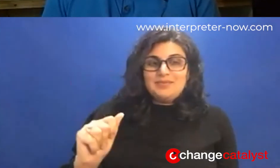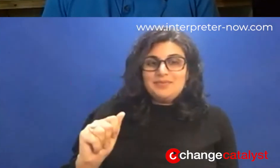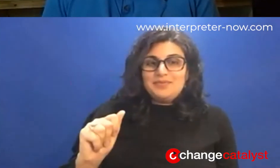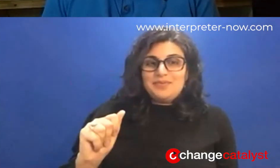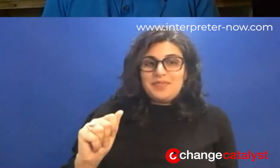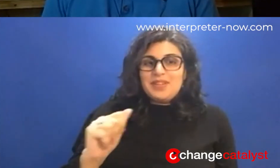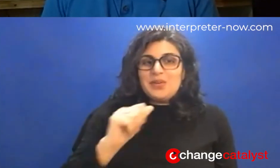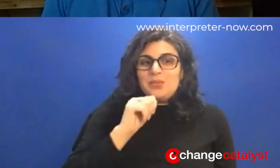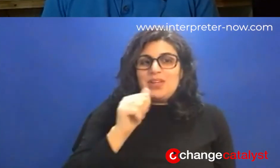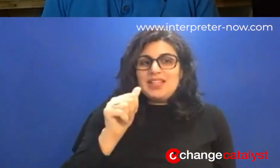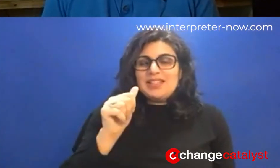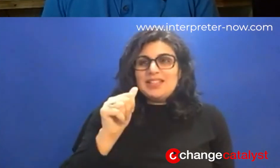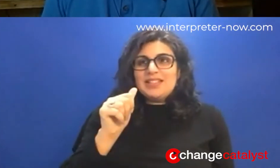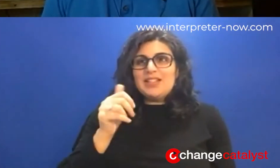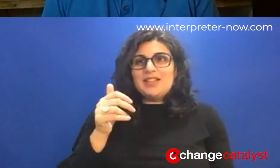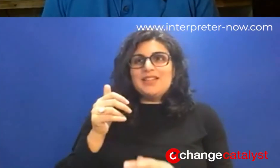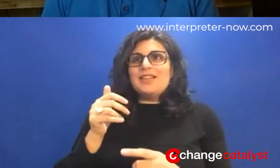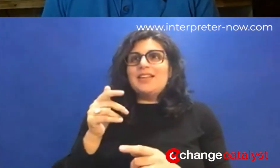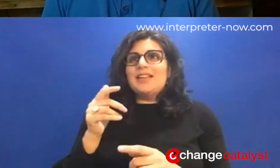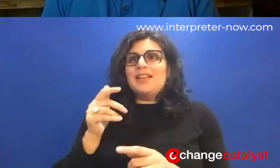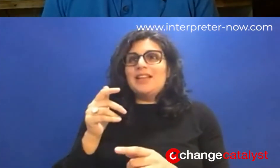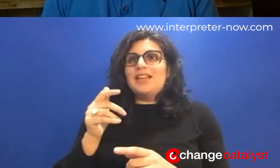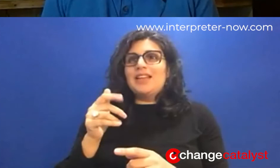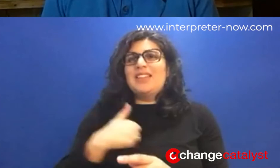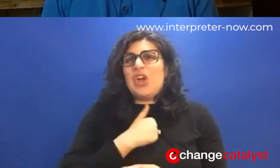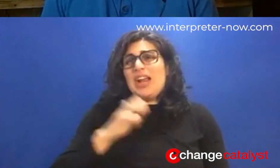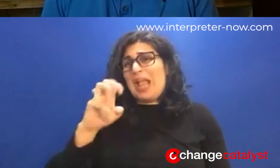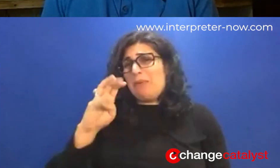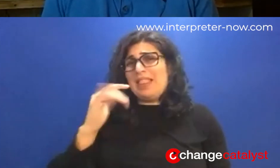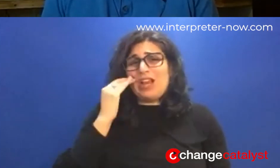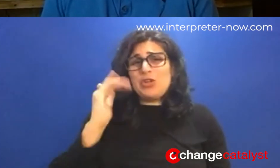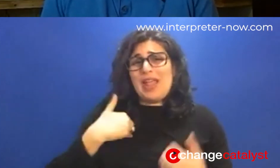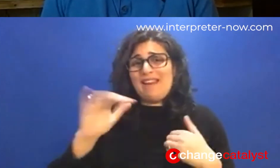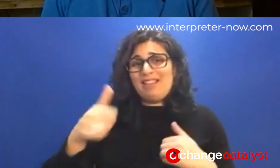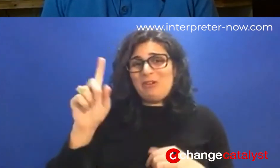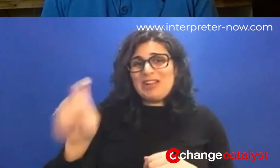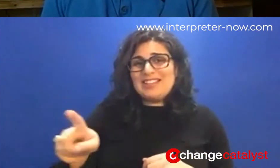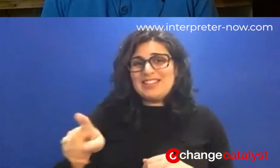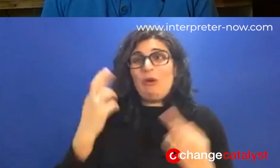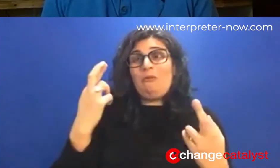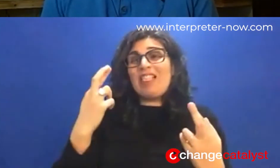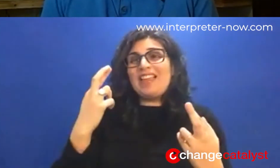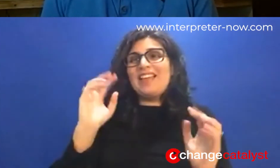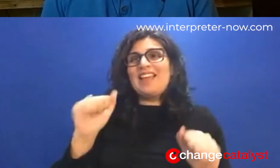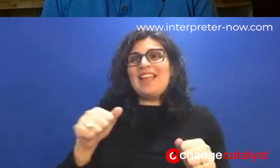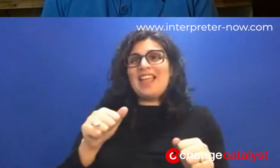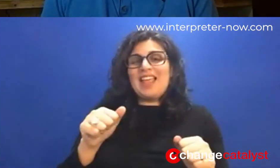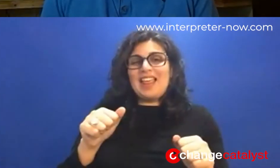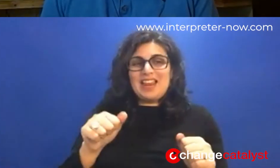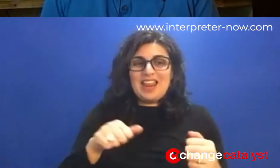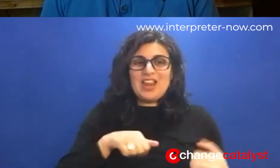we didn't get to another question here, Emily, sorry. But hopefully we'll be able to address it in the